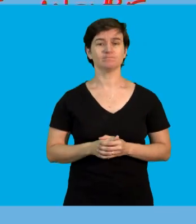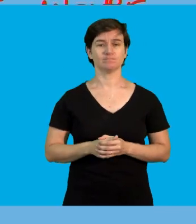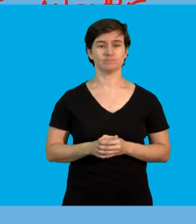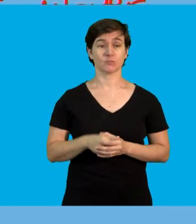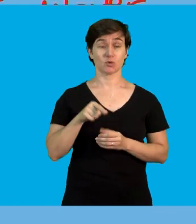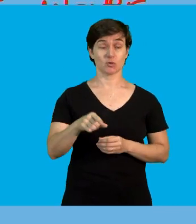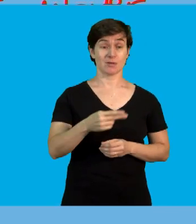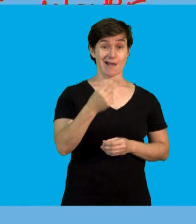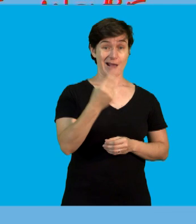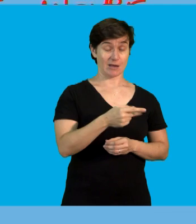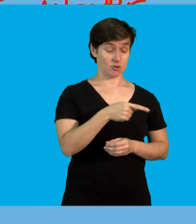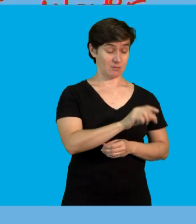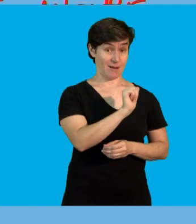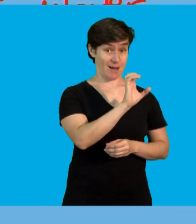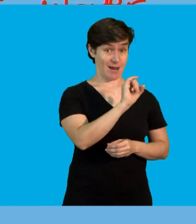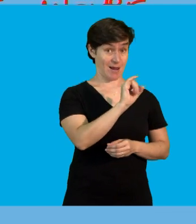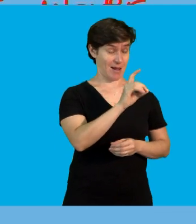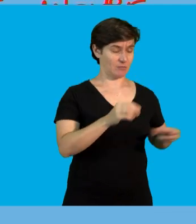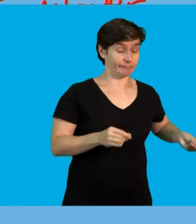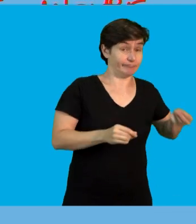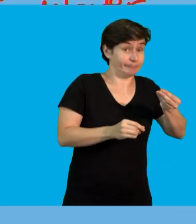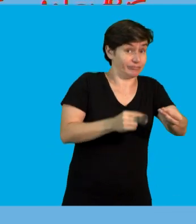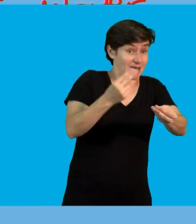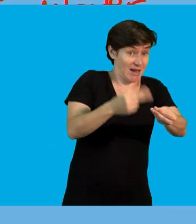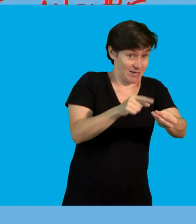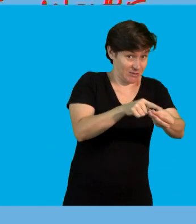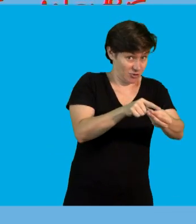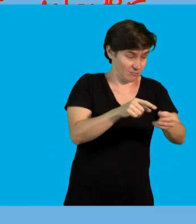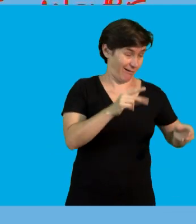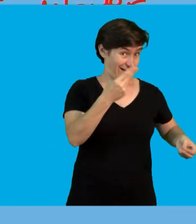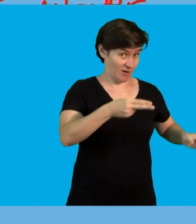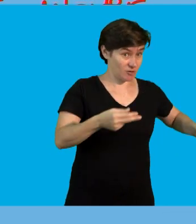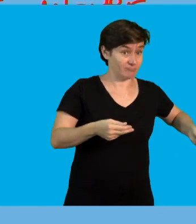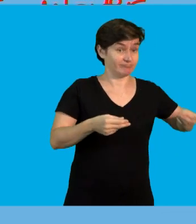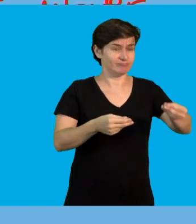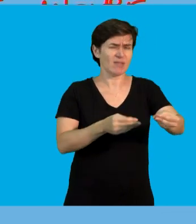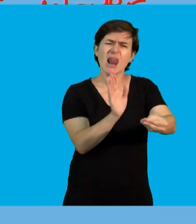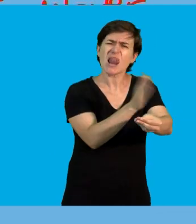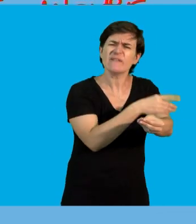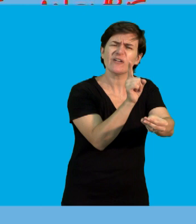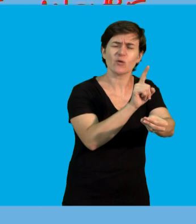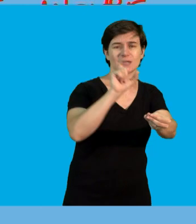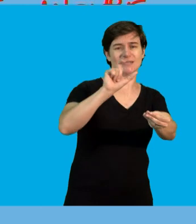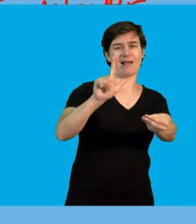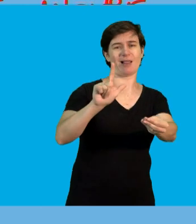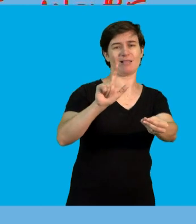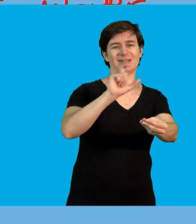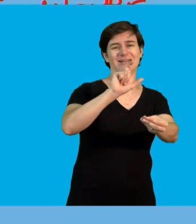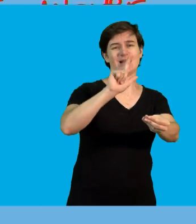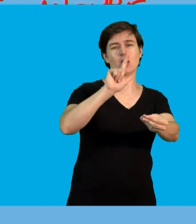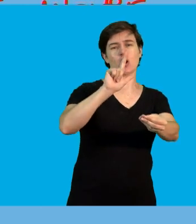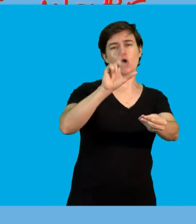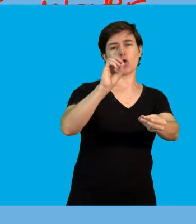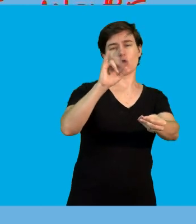when the H now, when the acid donates the H, there's going to be that which is going to be left over, which is the chlorine.